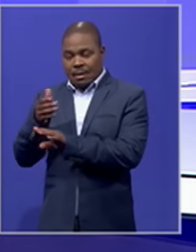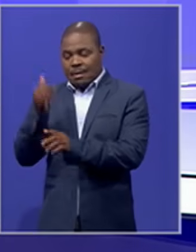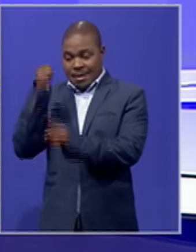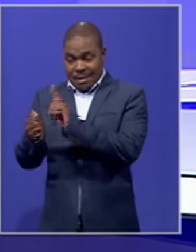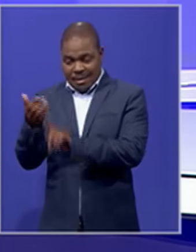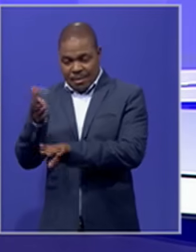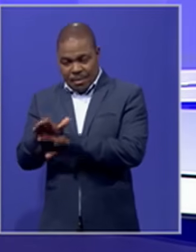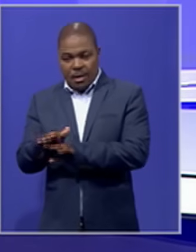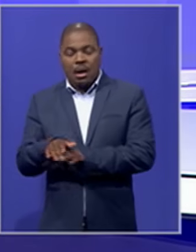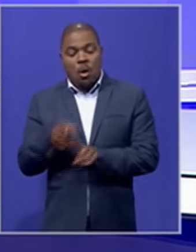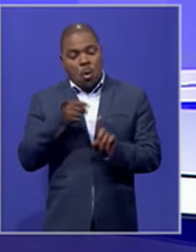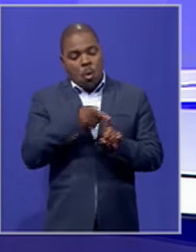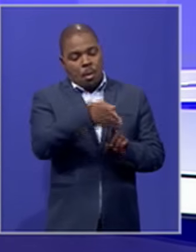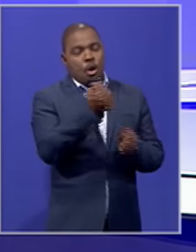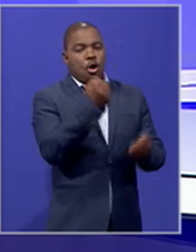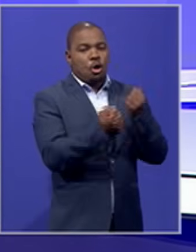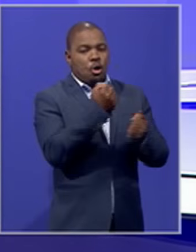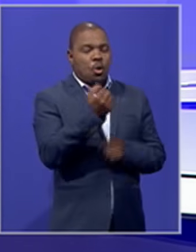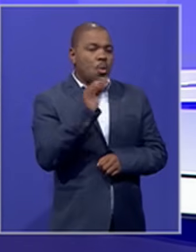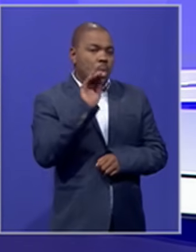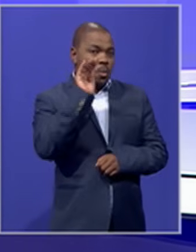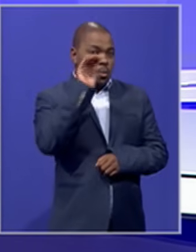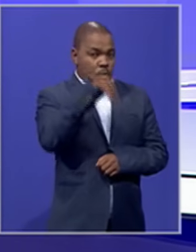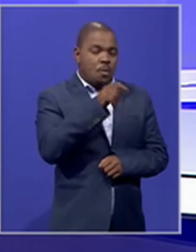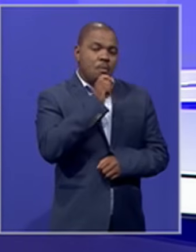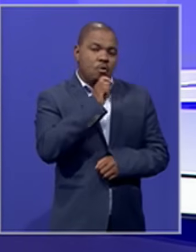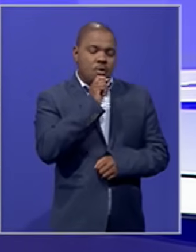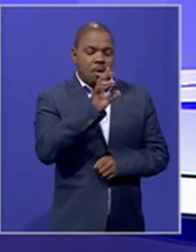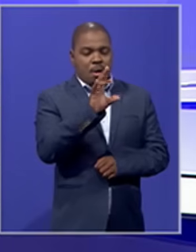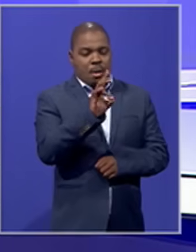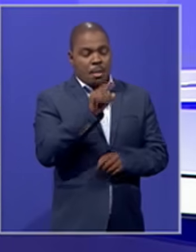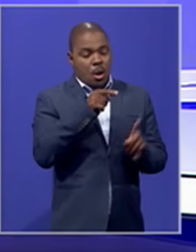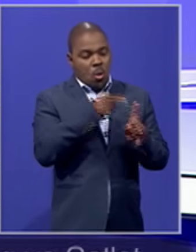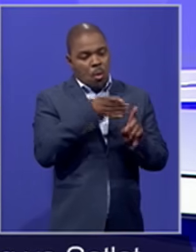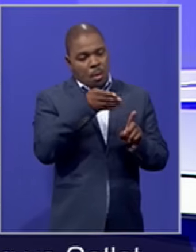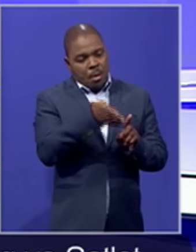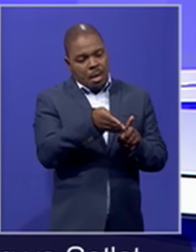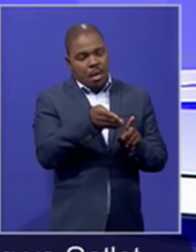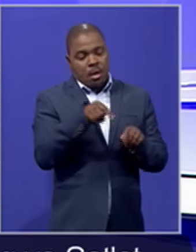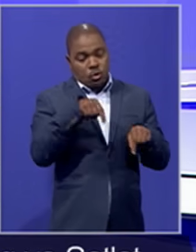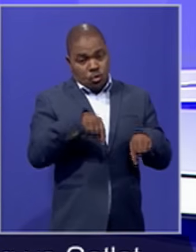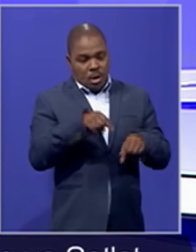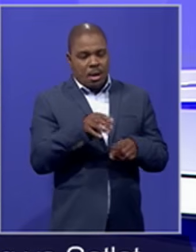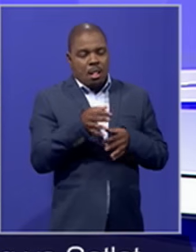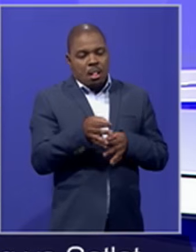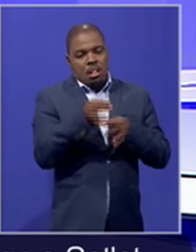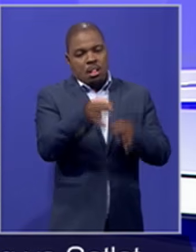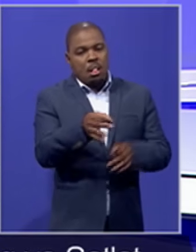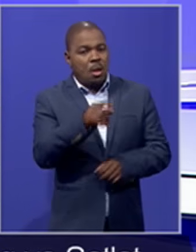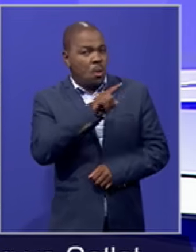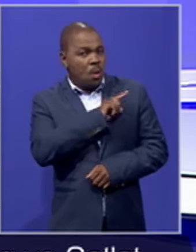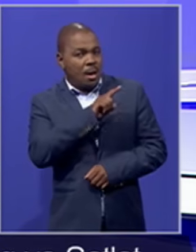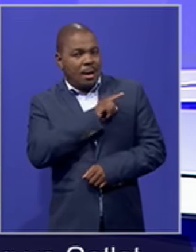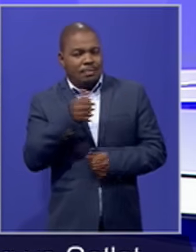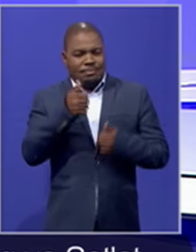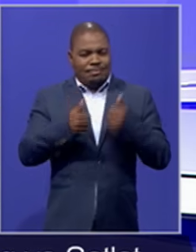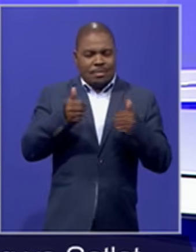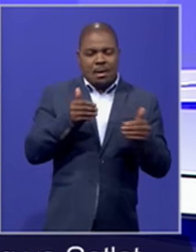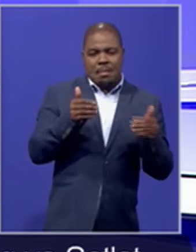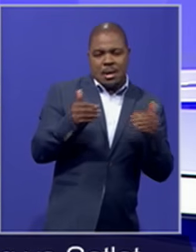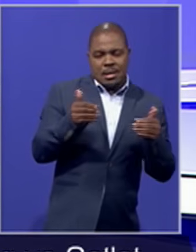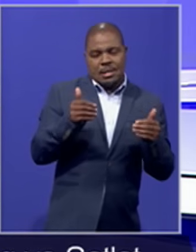ya magistrata ya Pretoria mesong ya Laboraro. Go tšwelela ga gagwe go diegišitšwe ka labobedi ka lebaka la tshepedišo ka